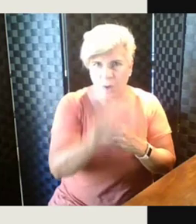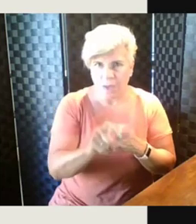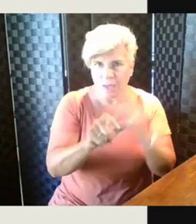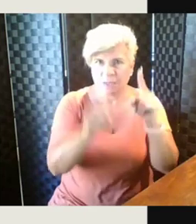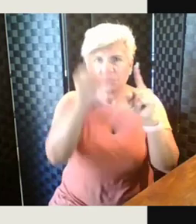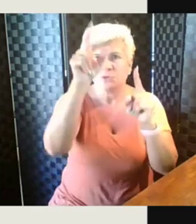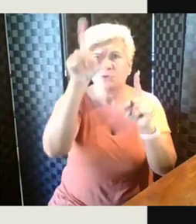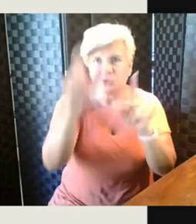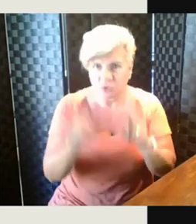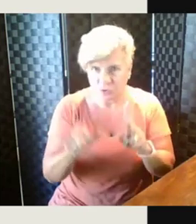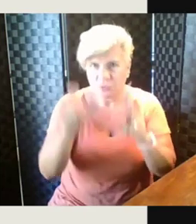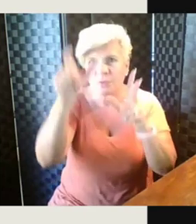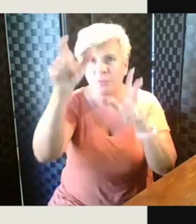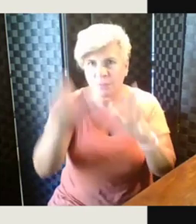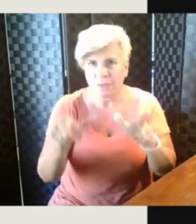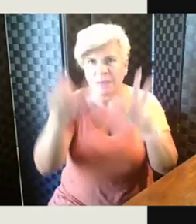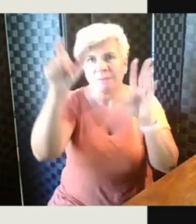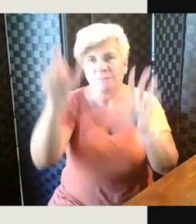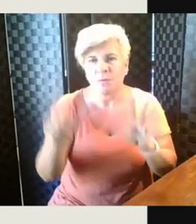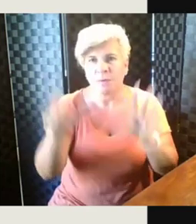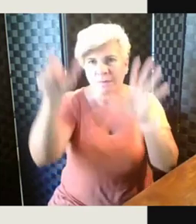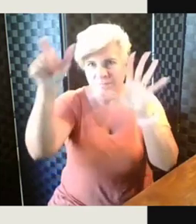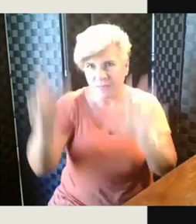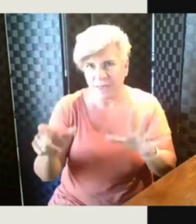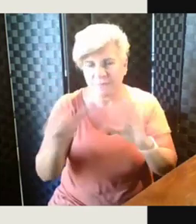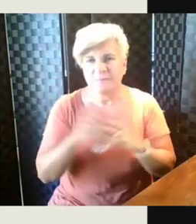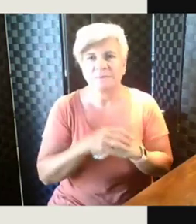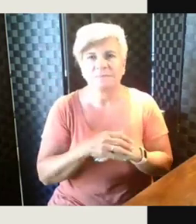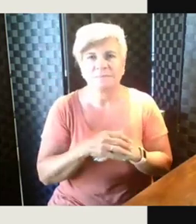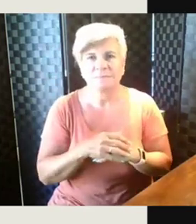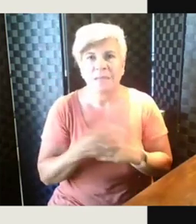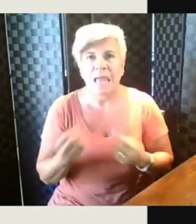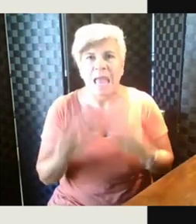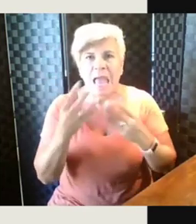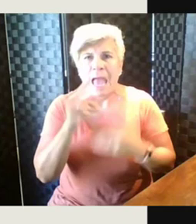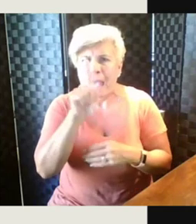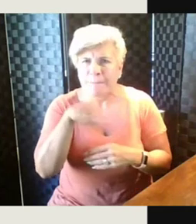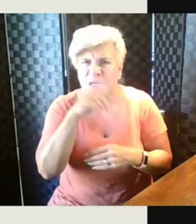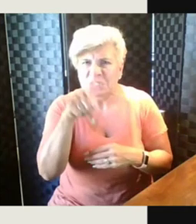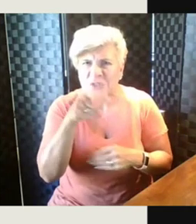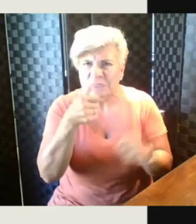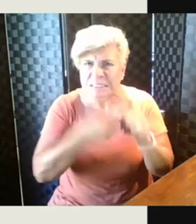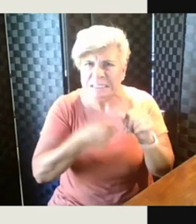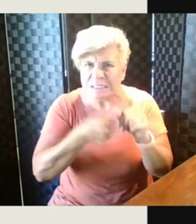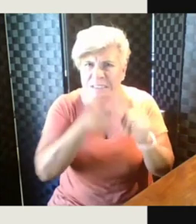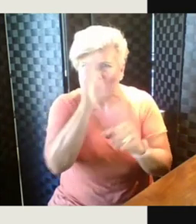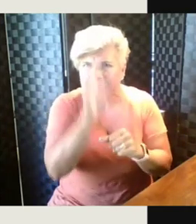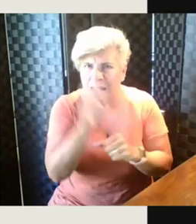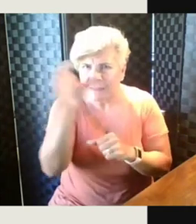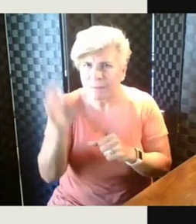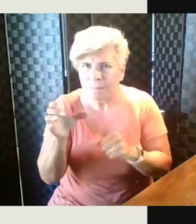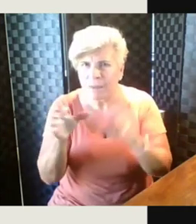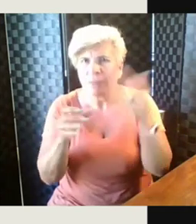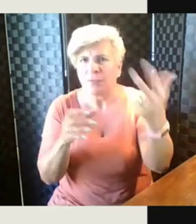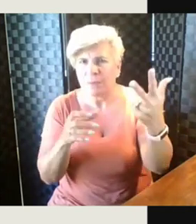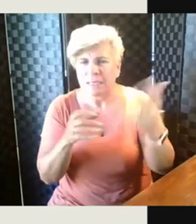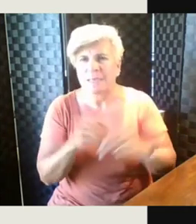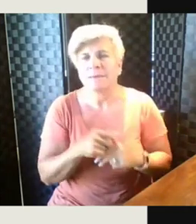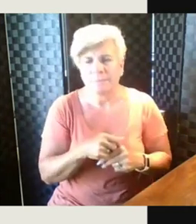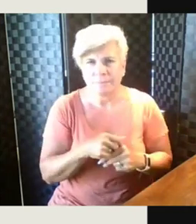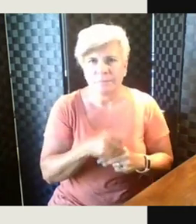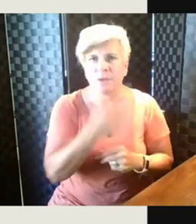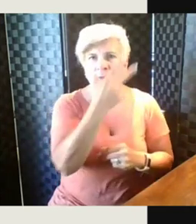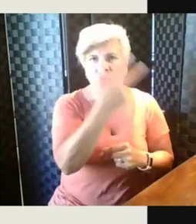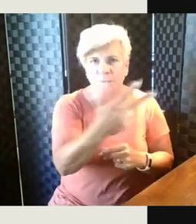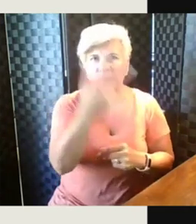1, 2, 3, 4, 5. And how many circles are in each column? Three circles